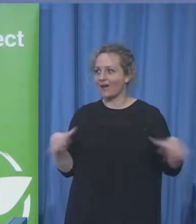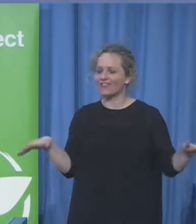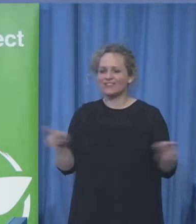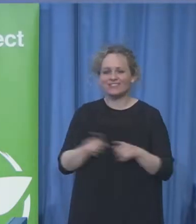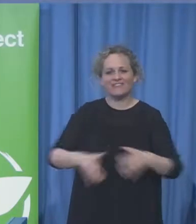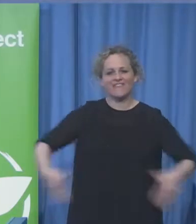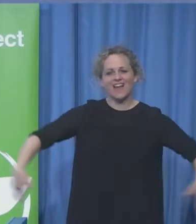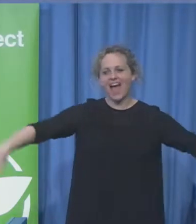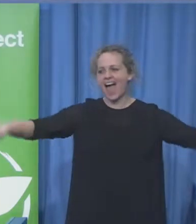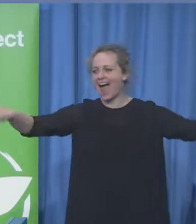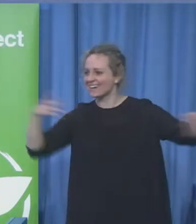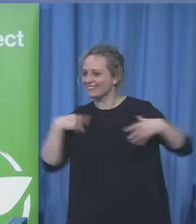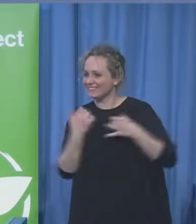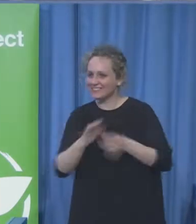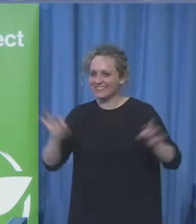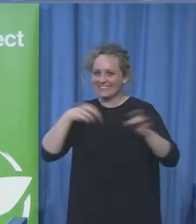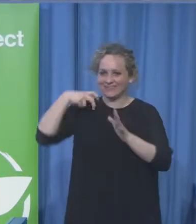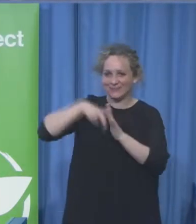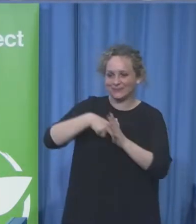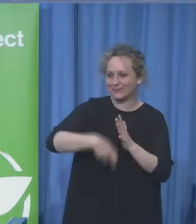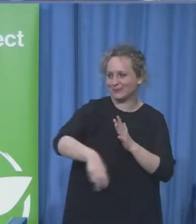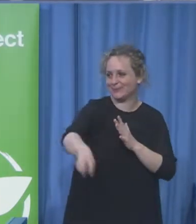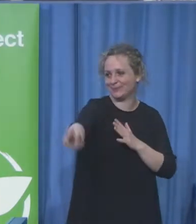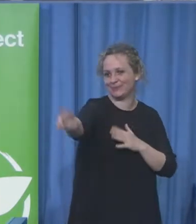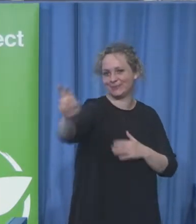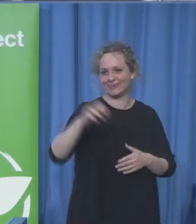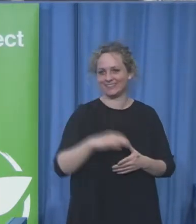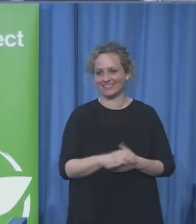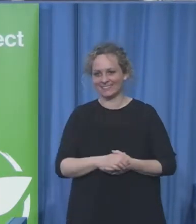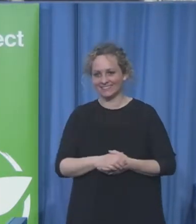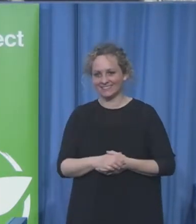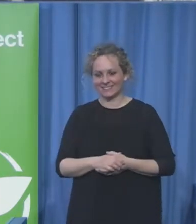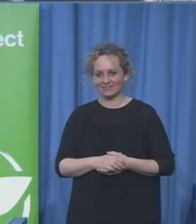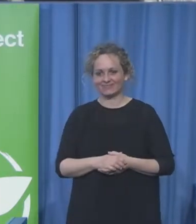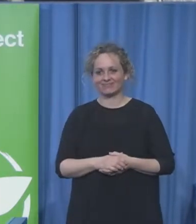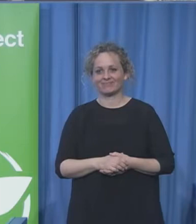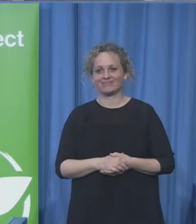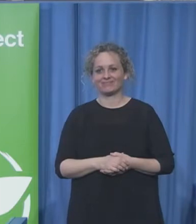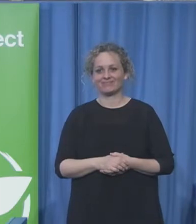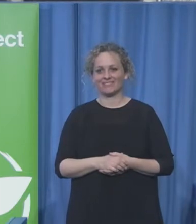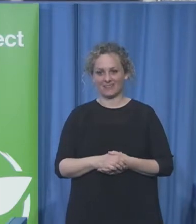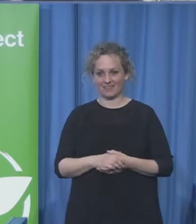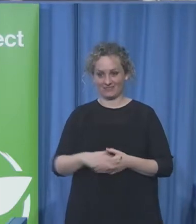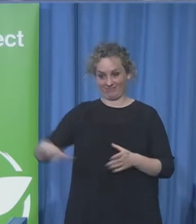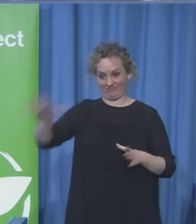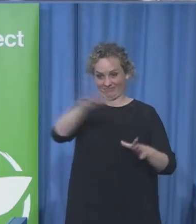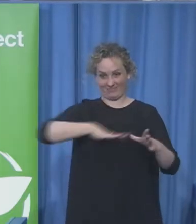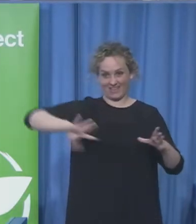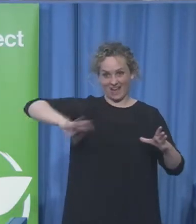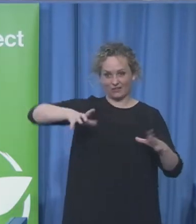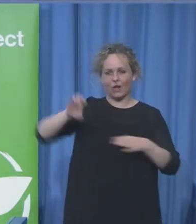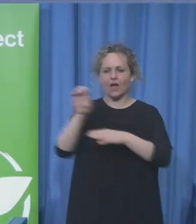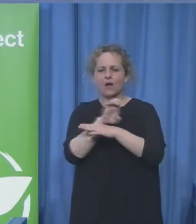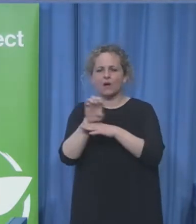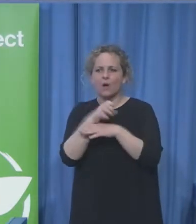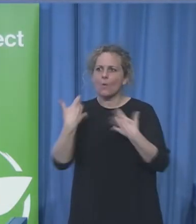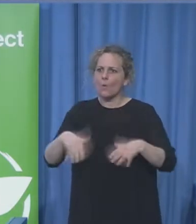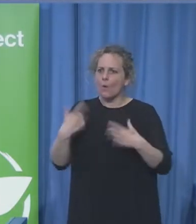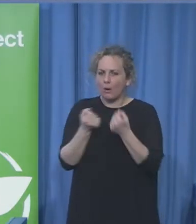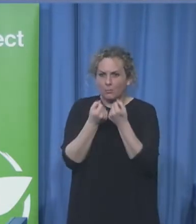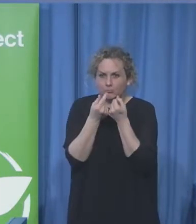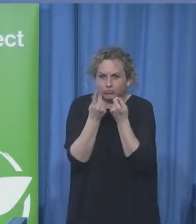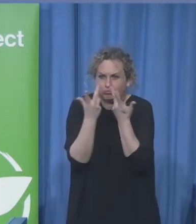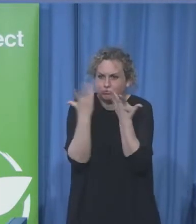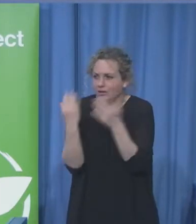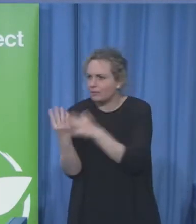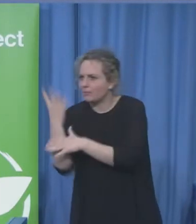Ecuador is one of the most biodiverse countries in the world. Mountains, cloud forests, highlands are very close